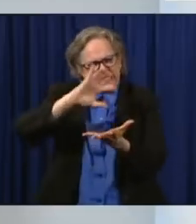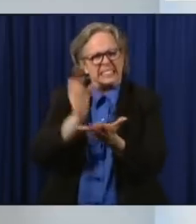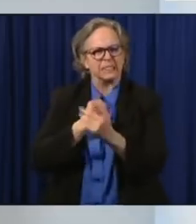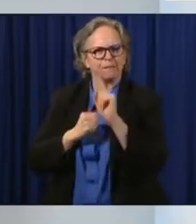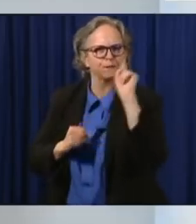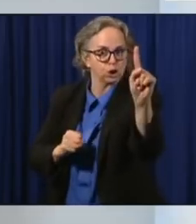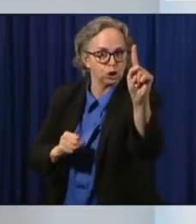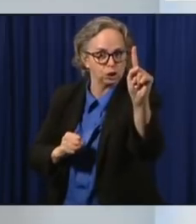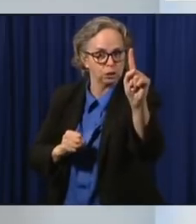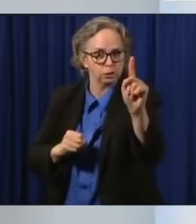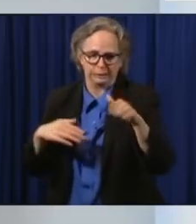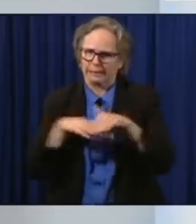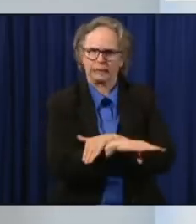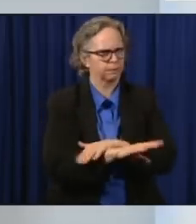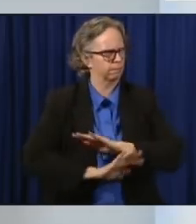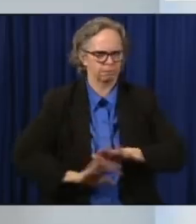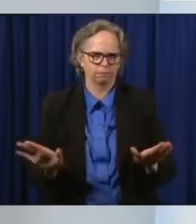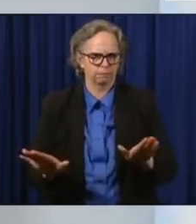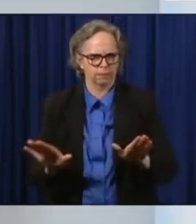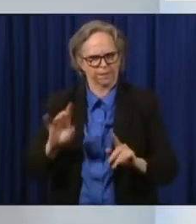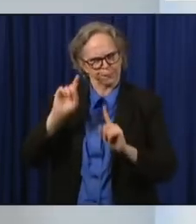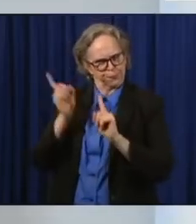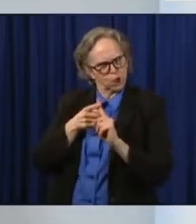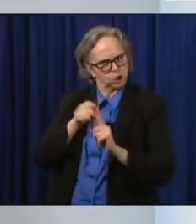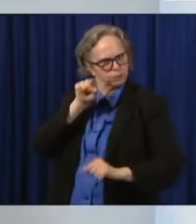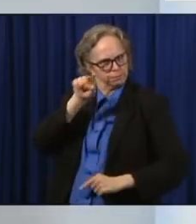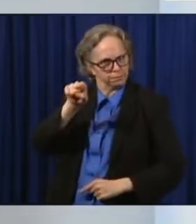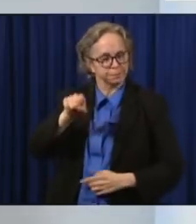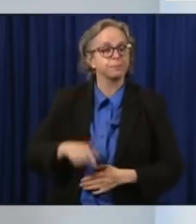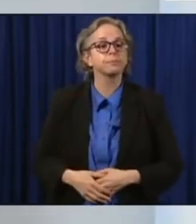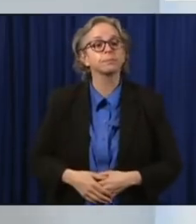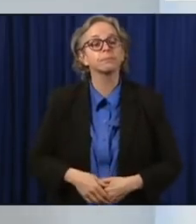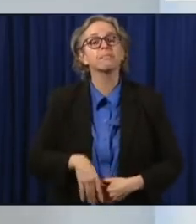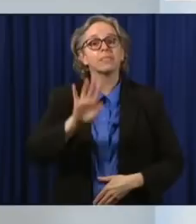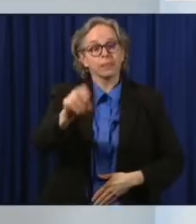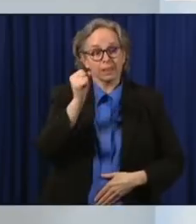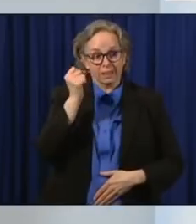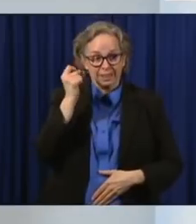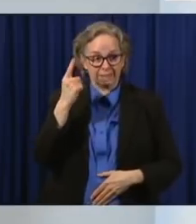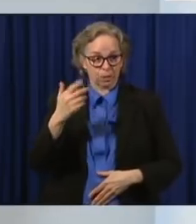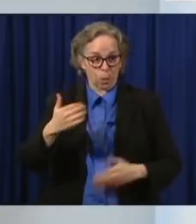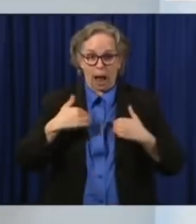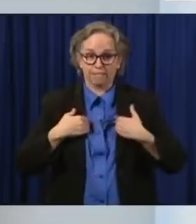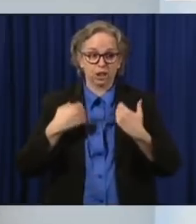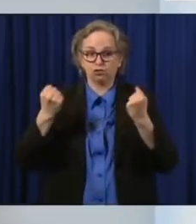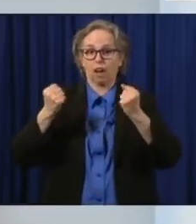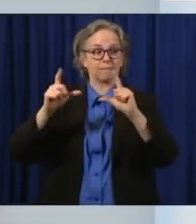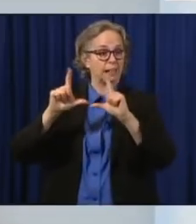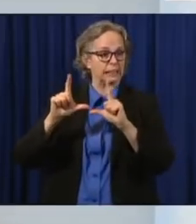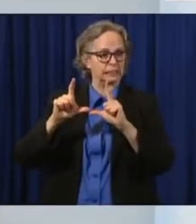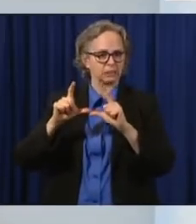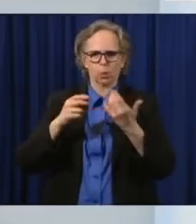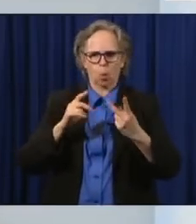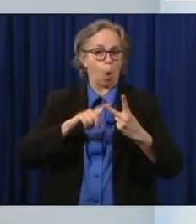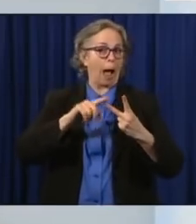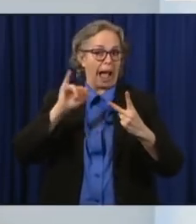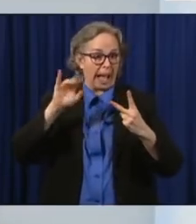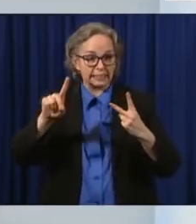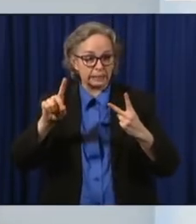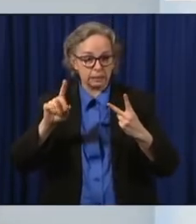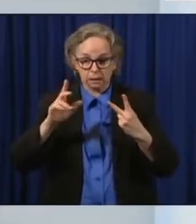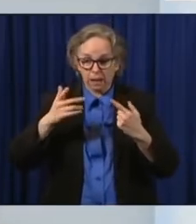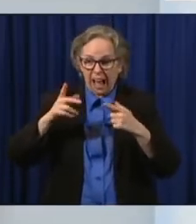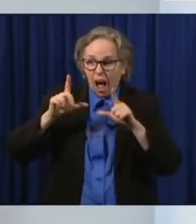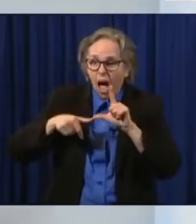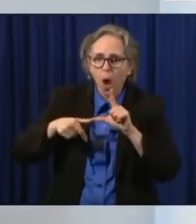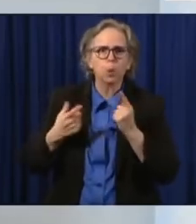be able to accomplish online. If you have a driver's license or an ID card that has expired,